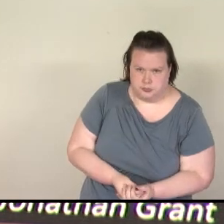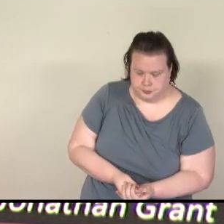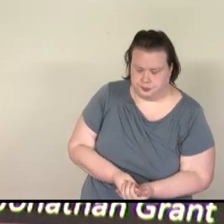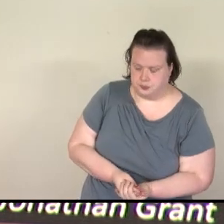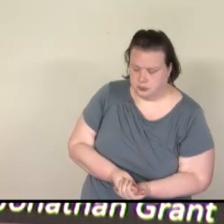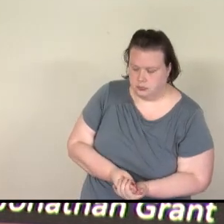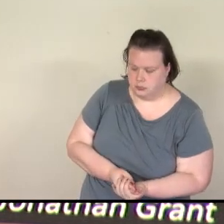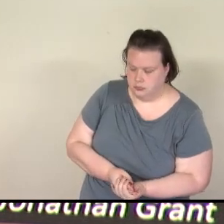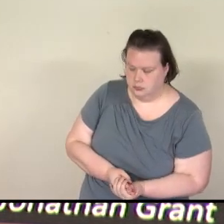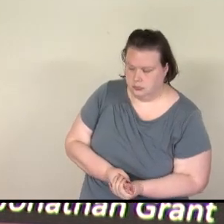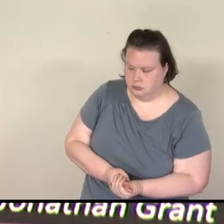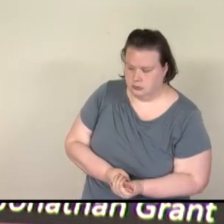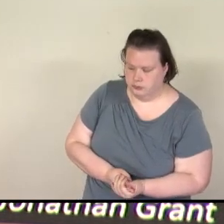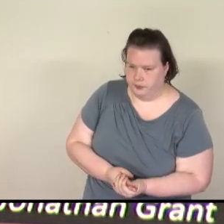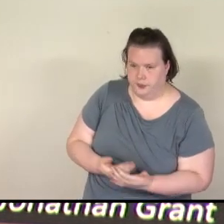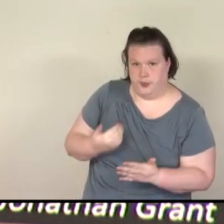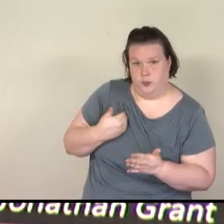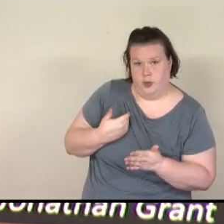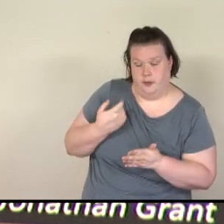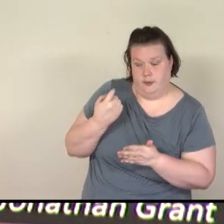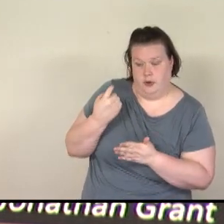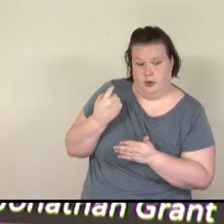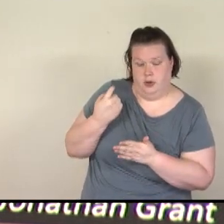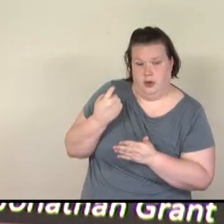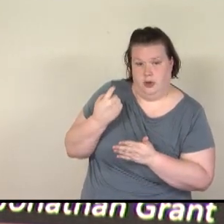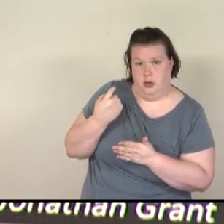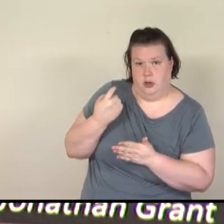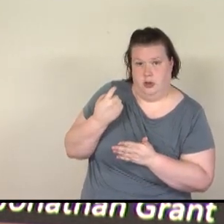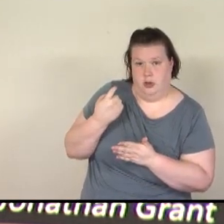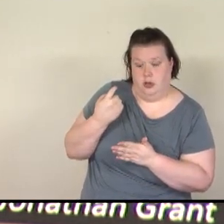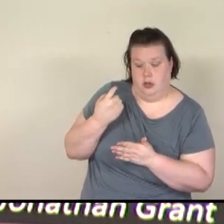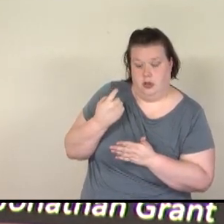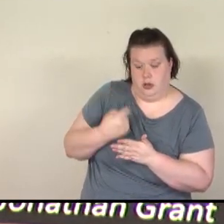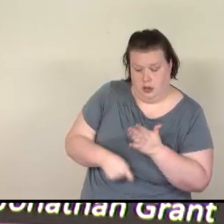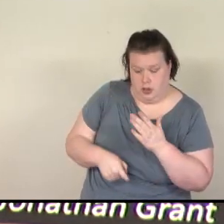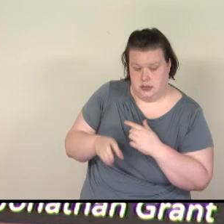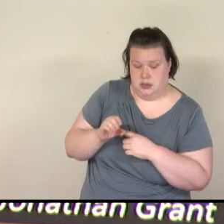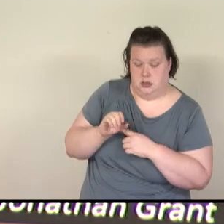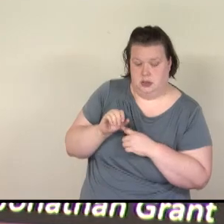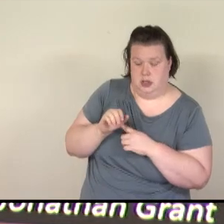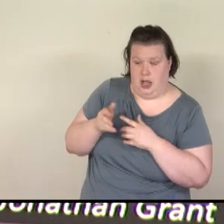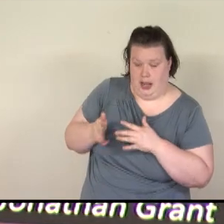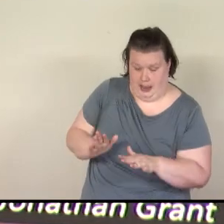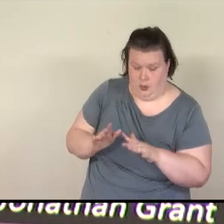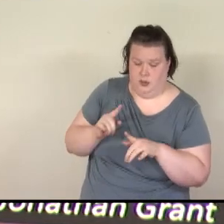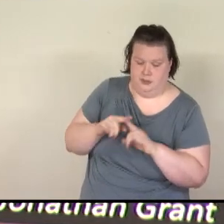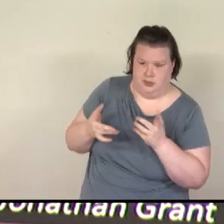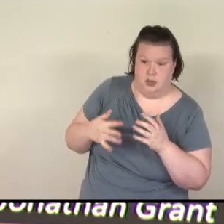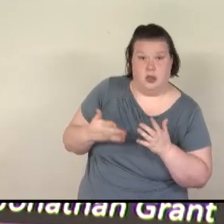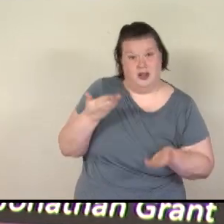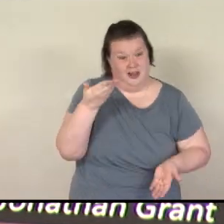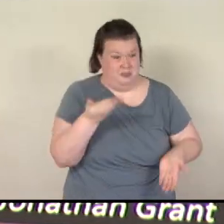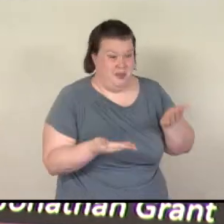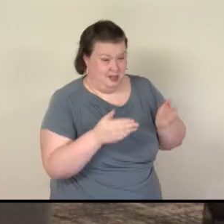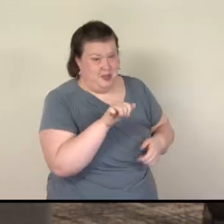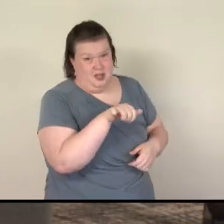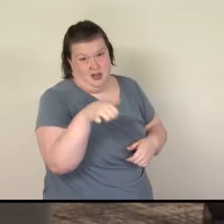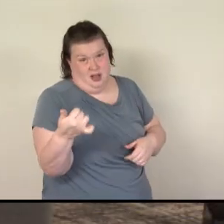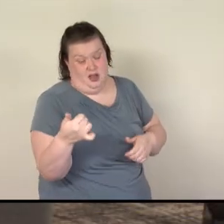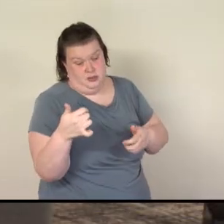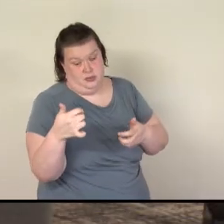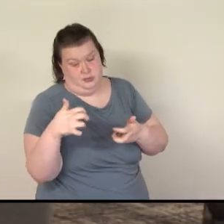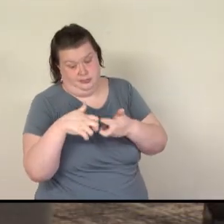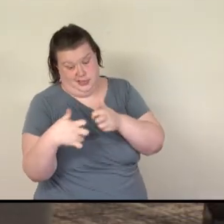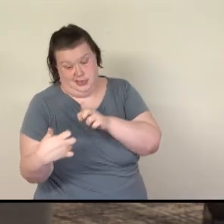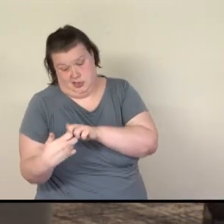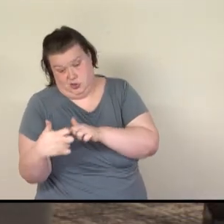giving ourselves like a cost allowance if there are other, but do you foresee anything else coming? There may be some other things that we come to you with. I don't want